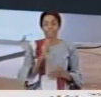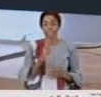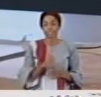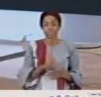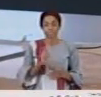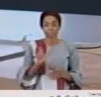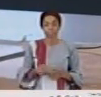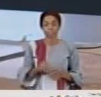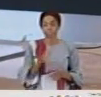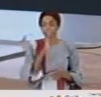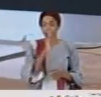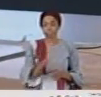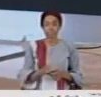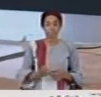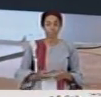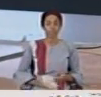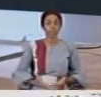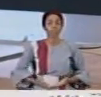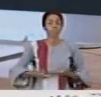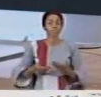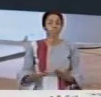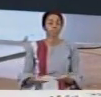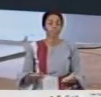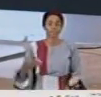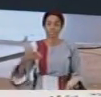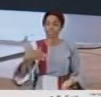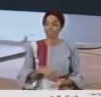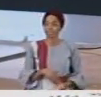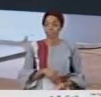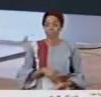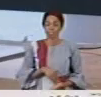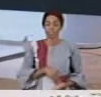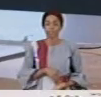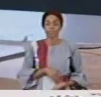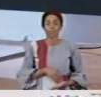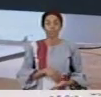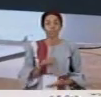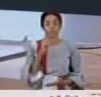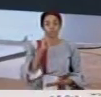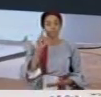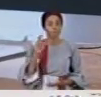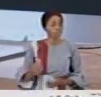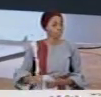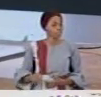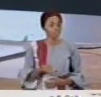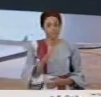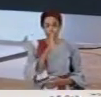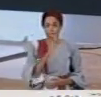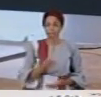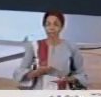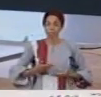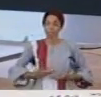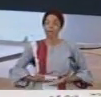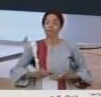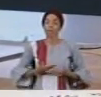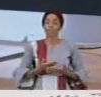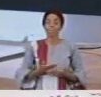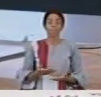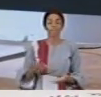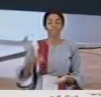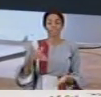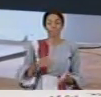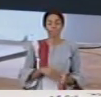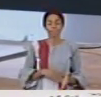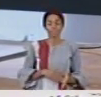You must be born again. You must be born